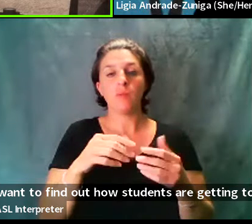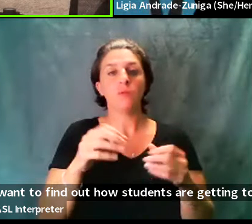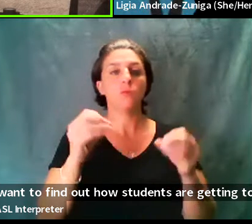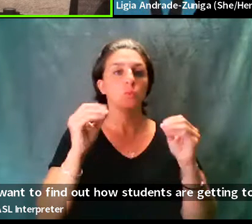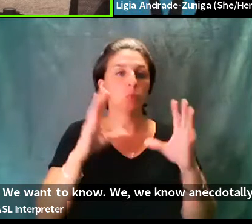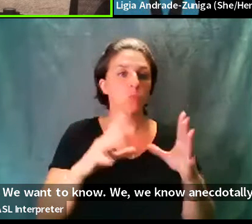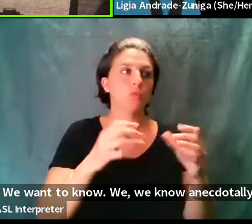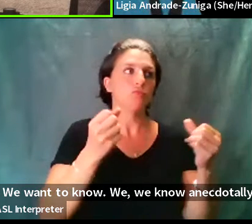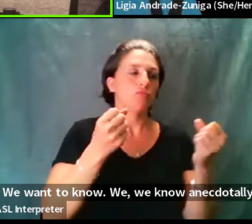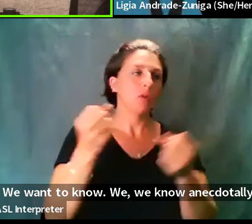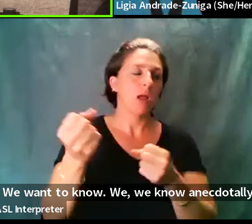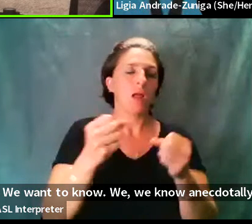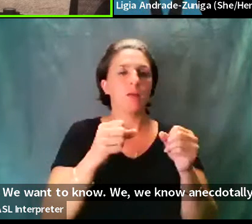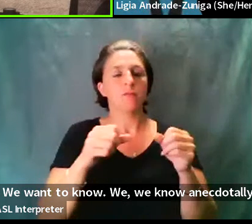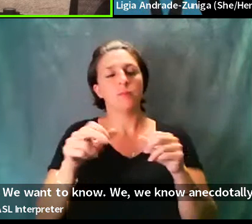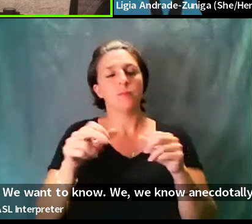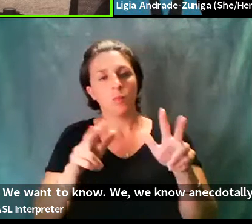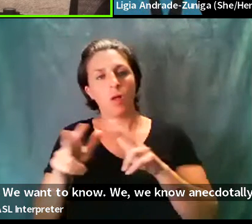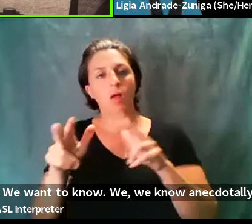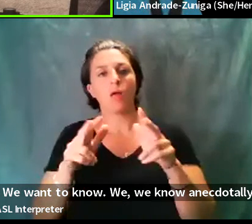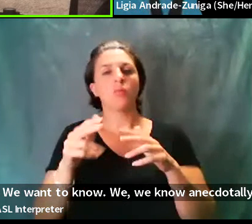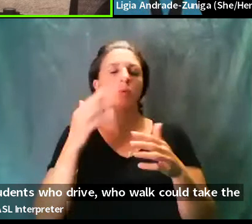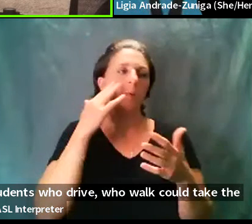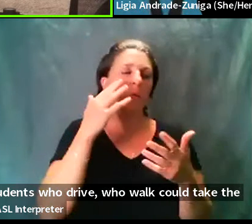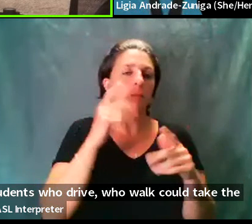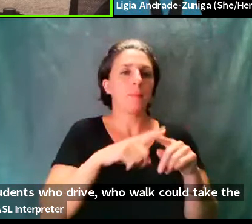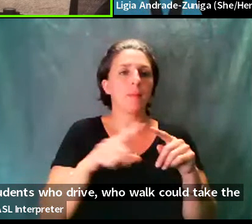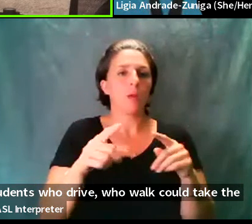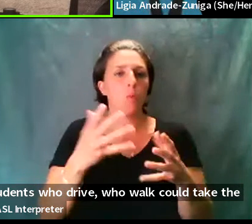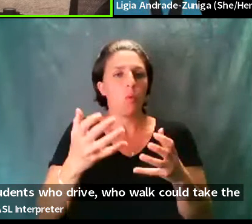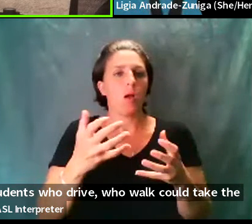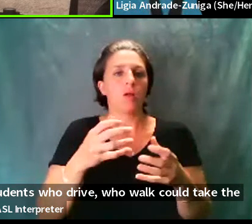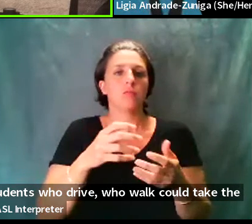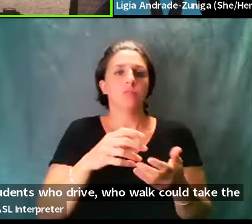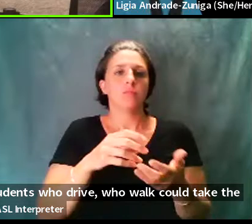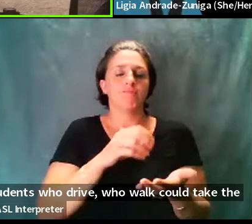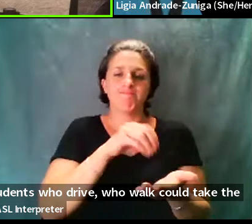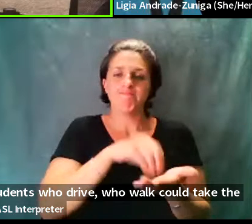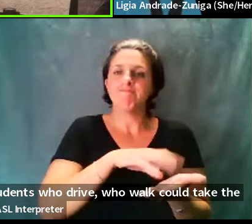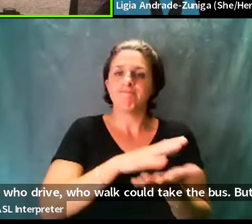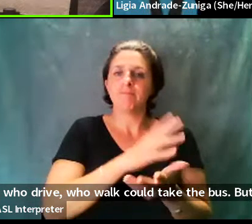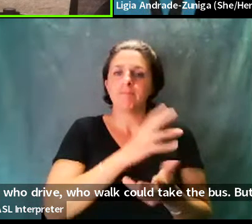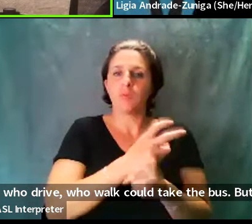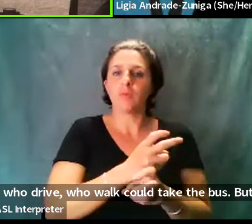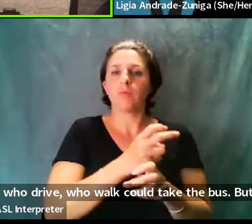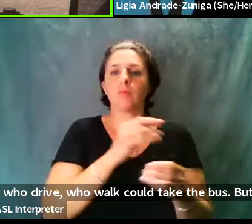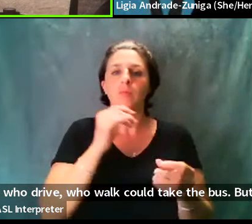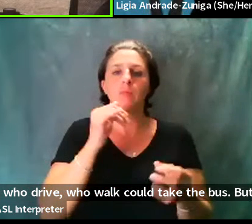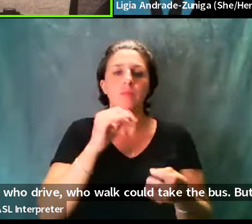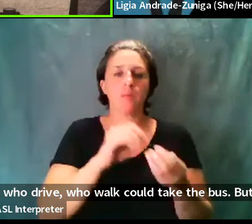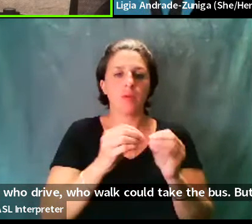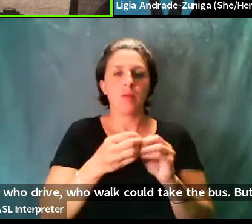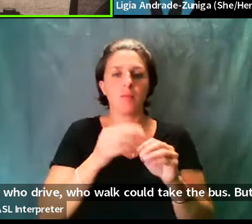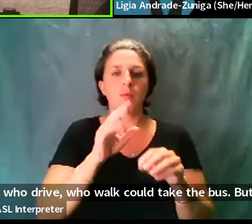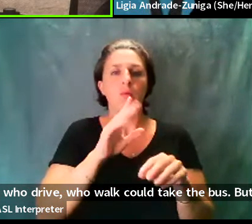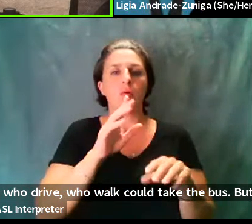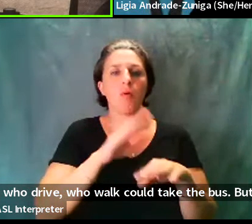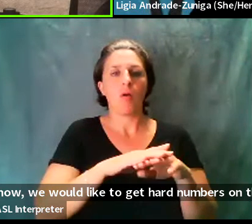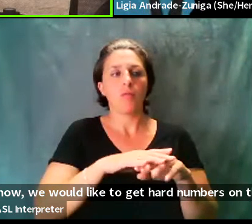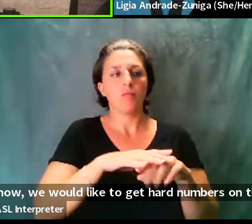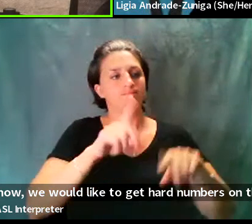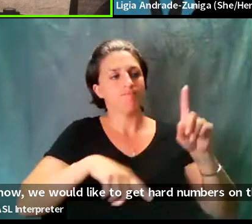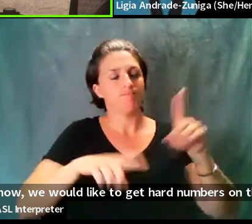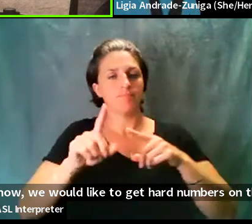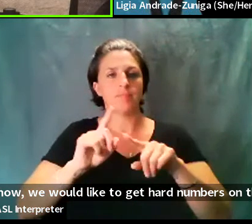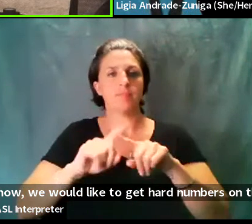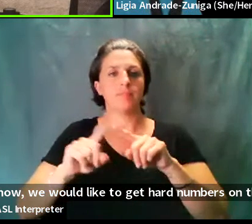who walk, who take the bus, but we would like to get hard numbers on the actual varieties of modes and where